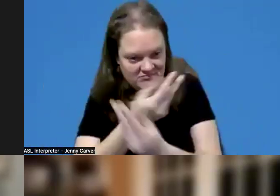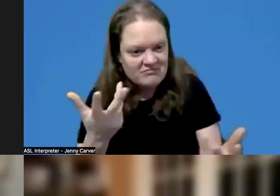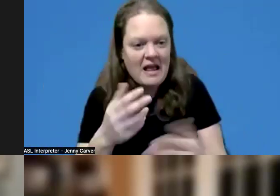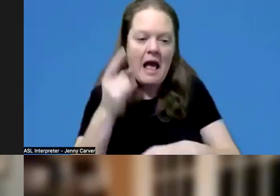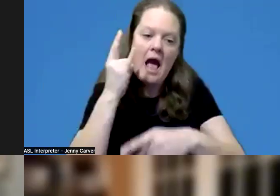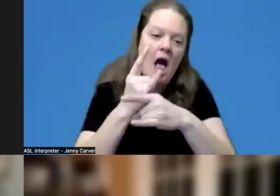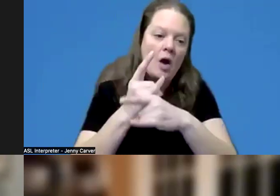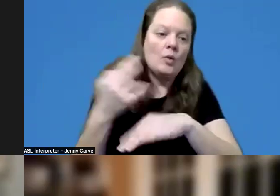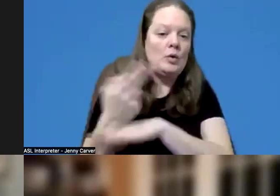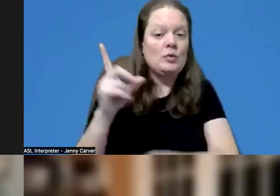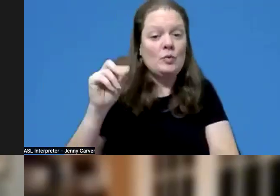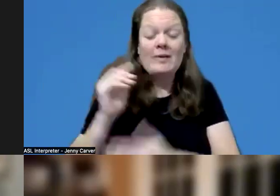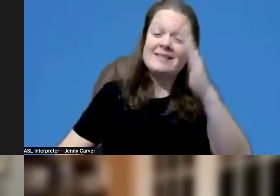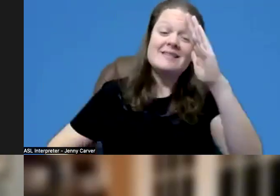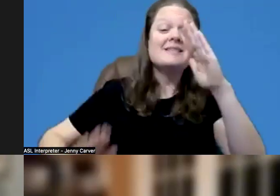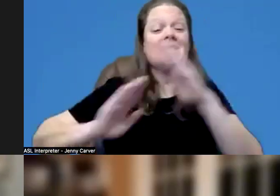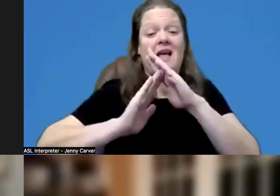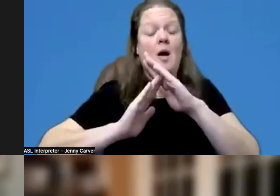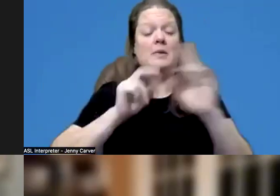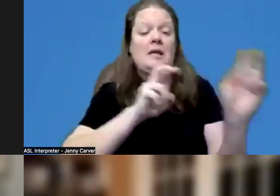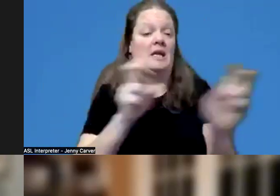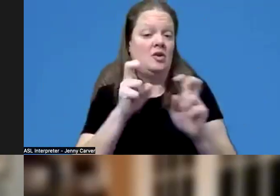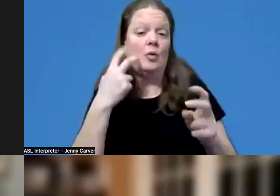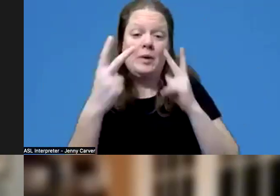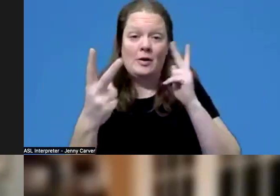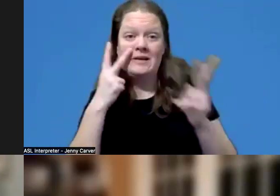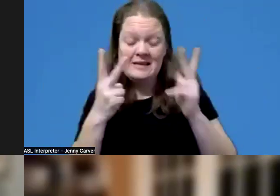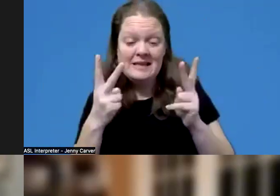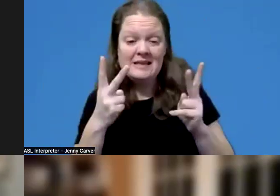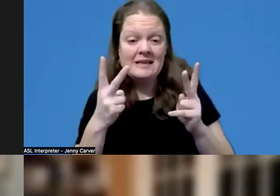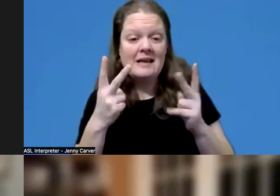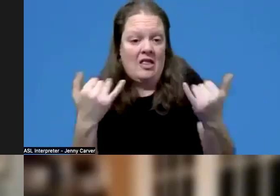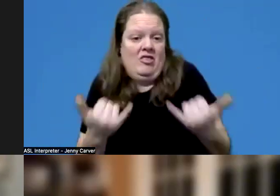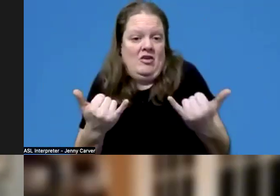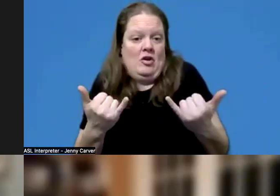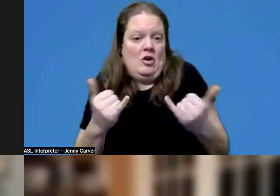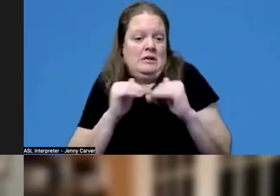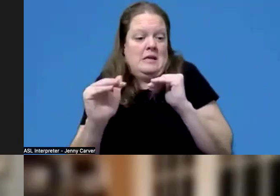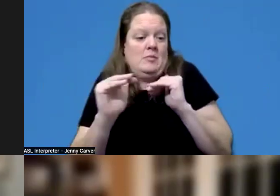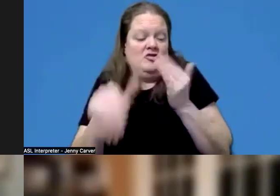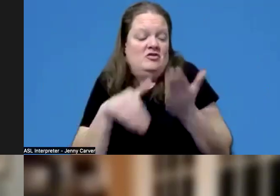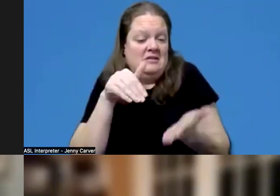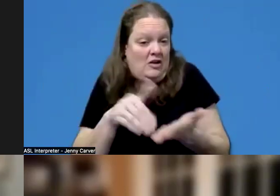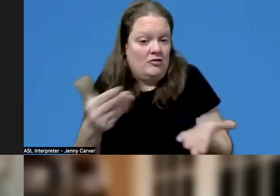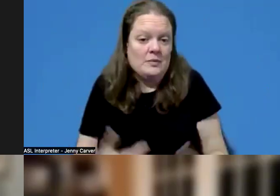alcohol use disorder is the number one issue that we're seeing at the current stabilization center.